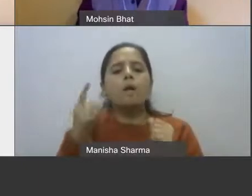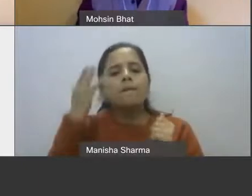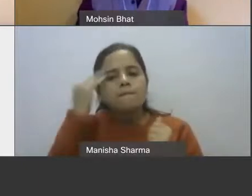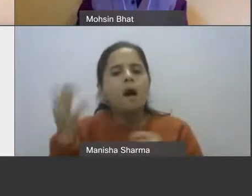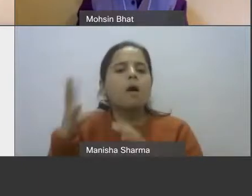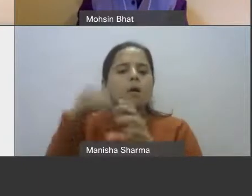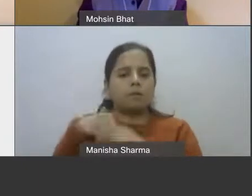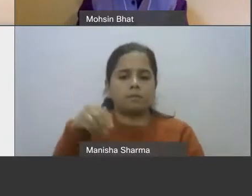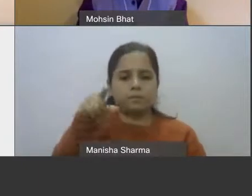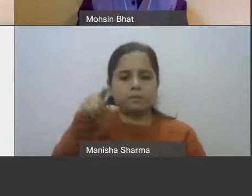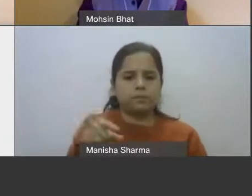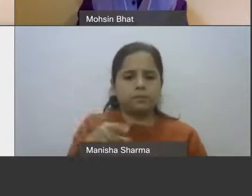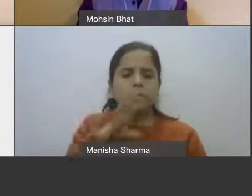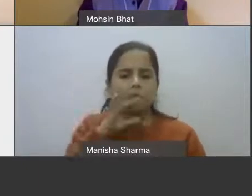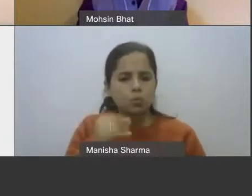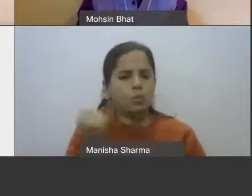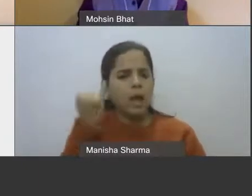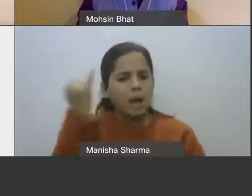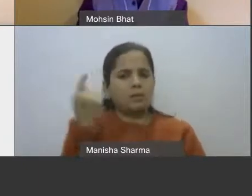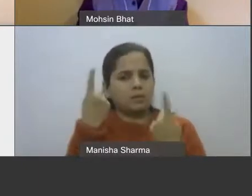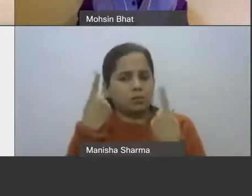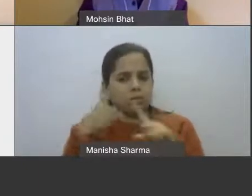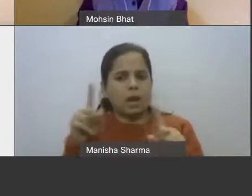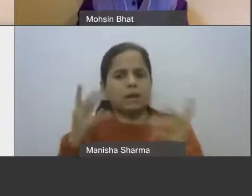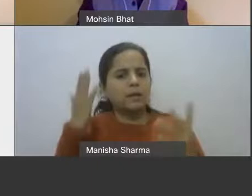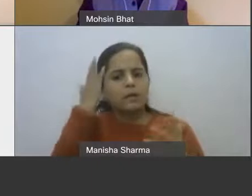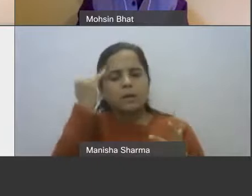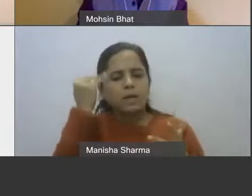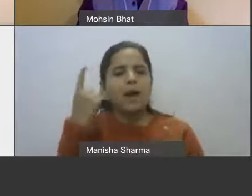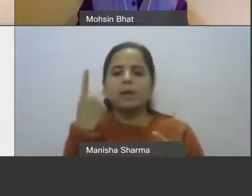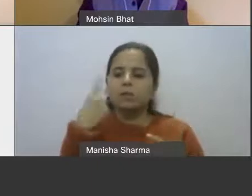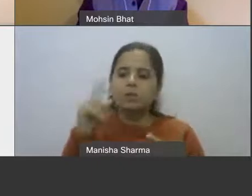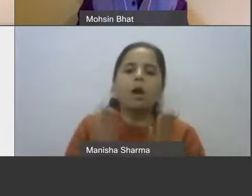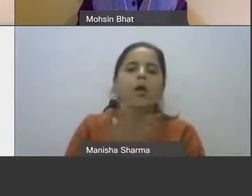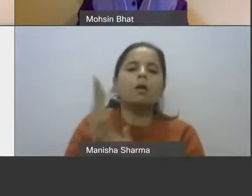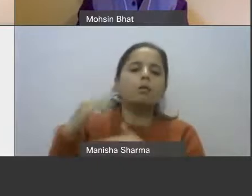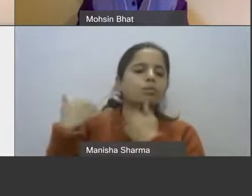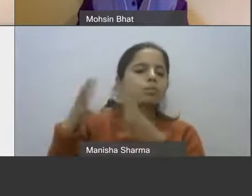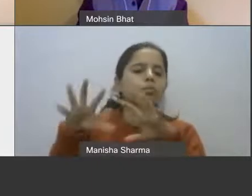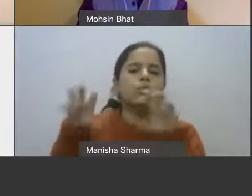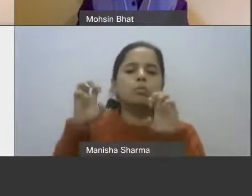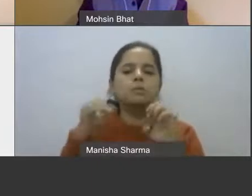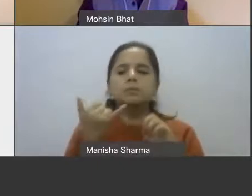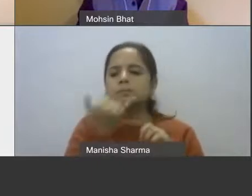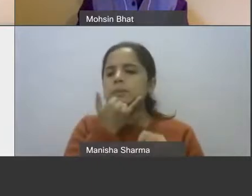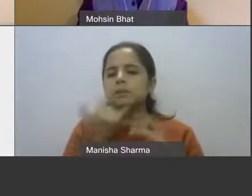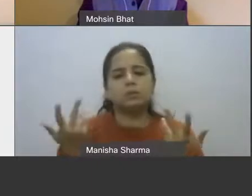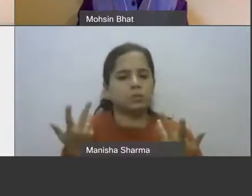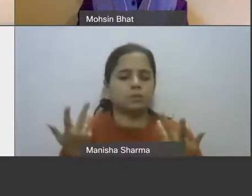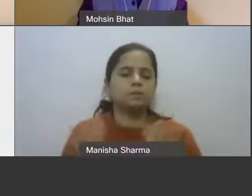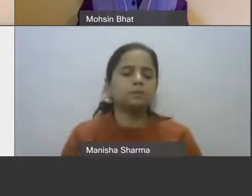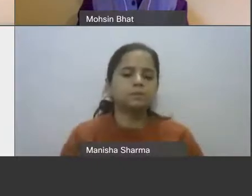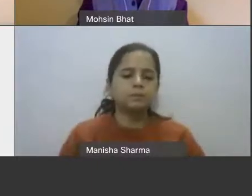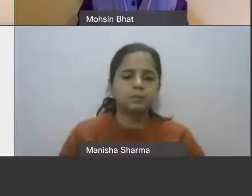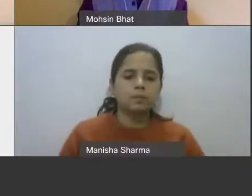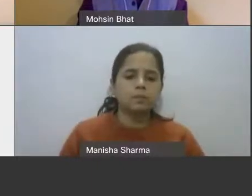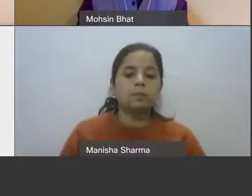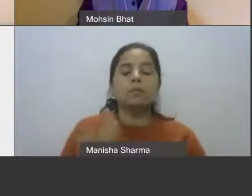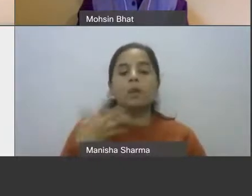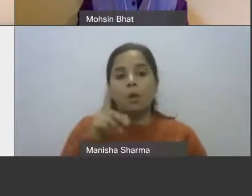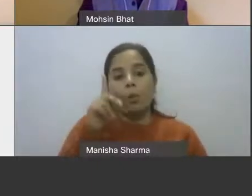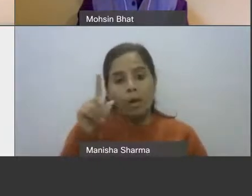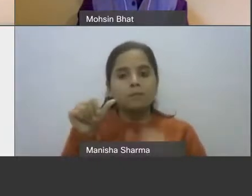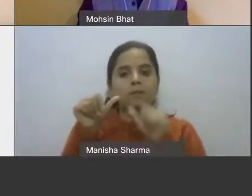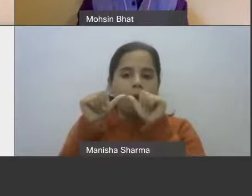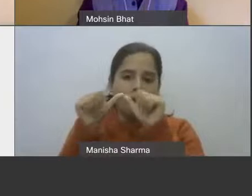an ideal called equality? Why do we have an ideal called non-discrimination? And then it came to at least one of the